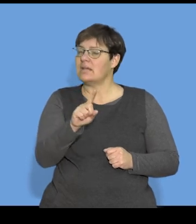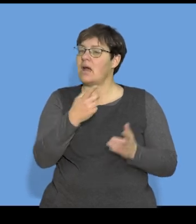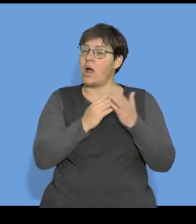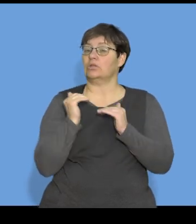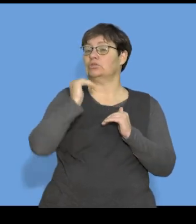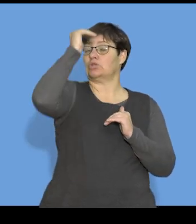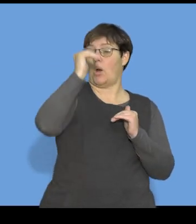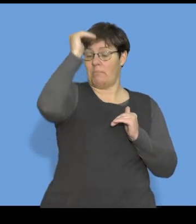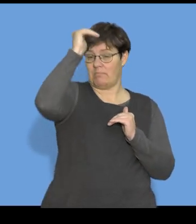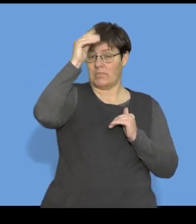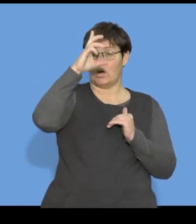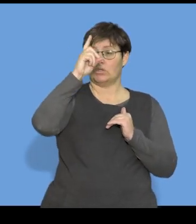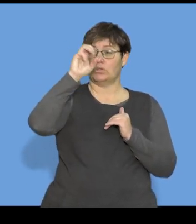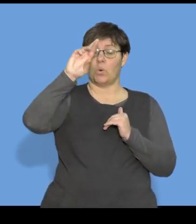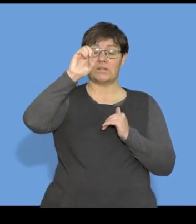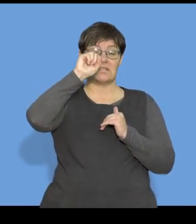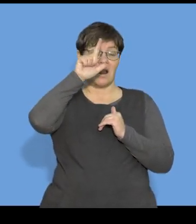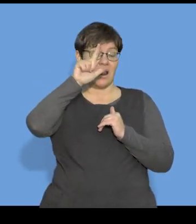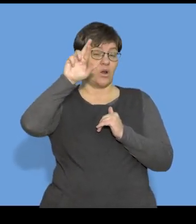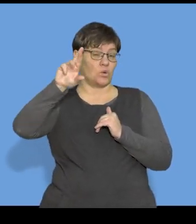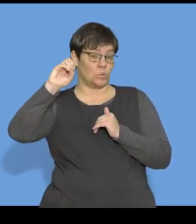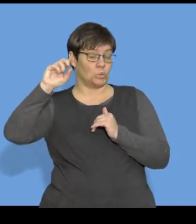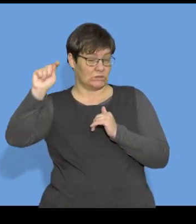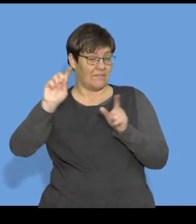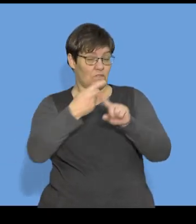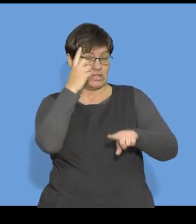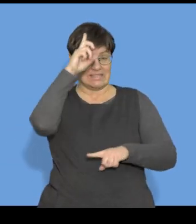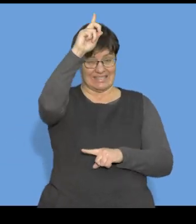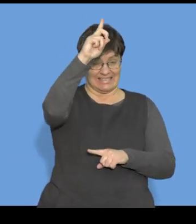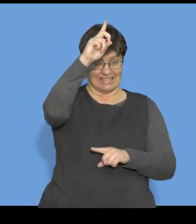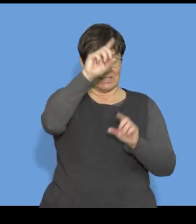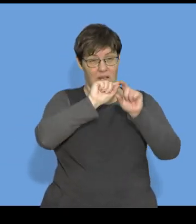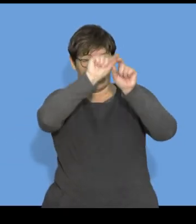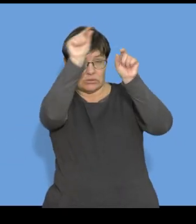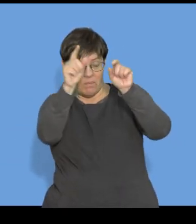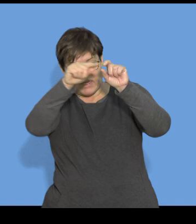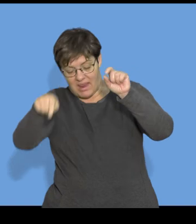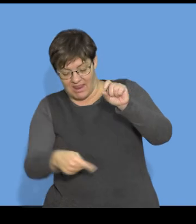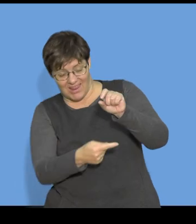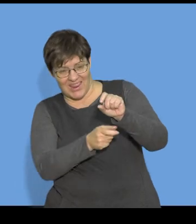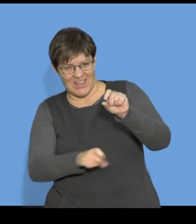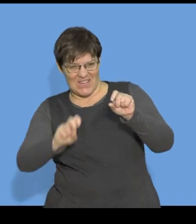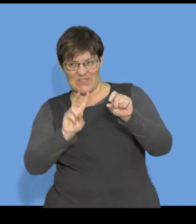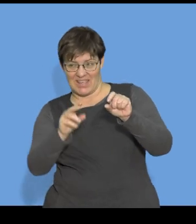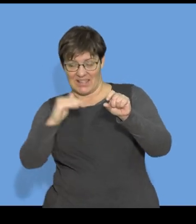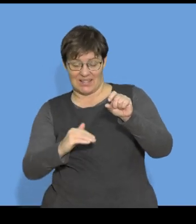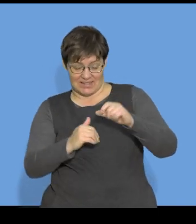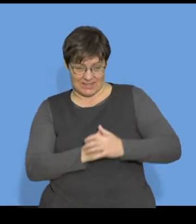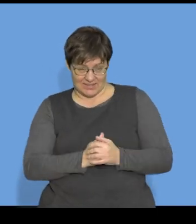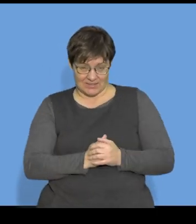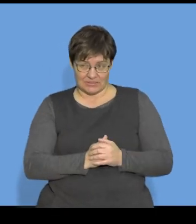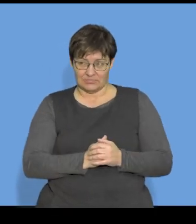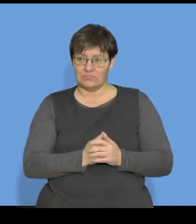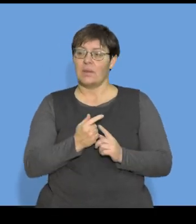is at the top. Remember, I said the D comes first before the V. So the dorsal root is